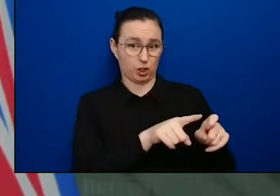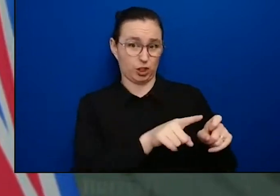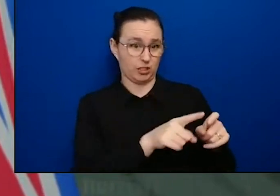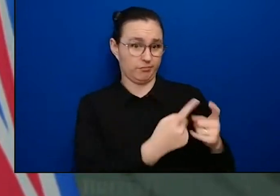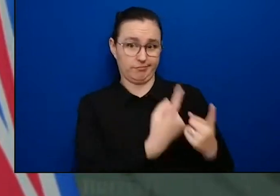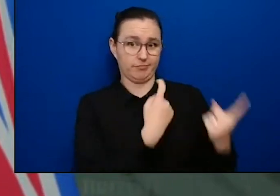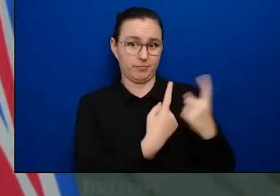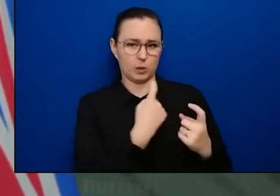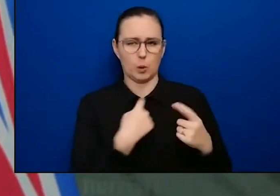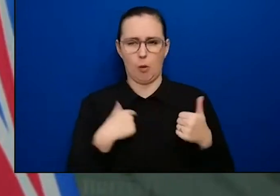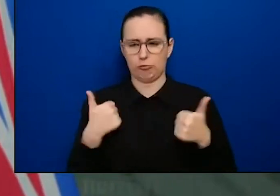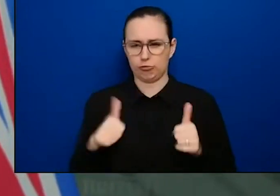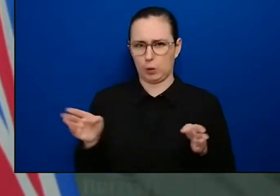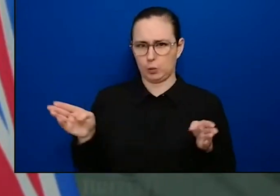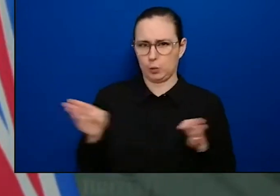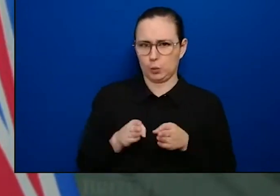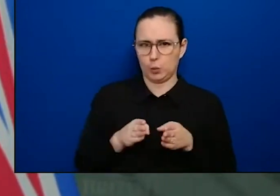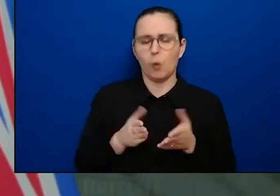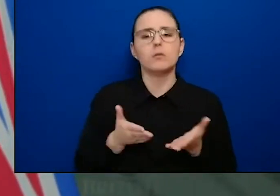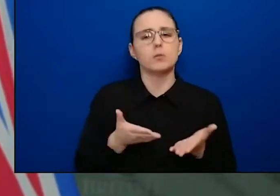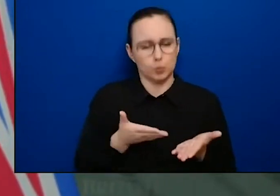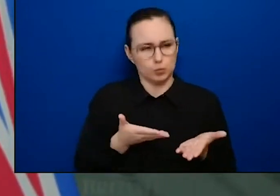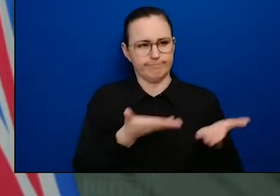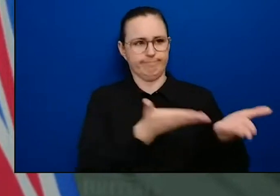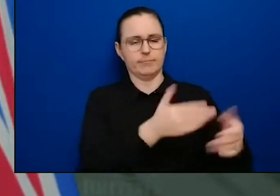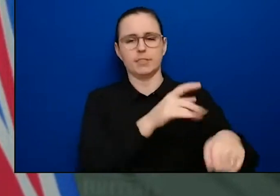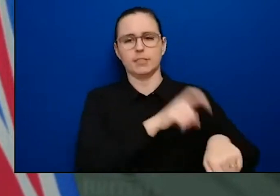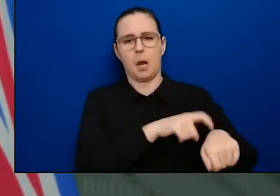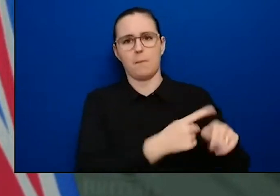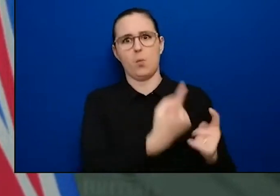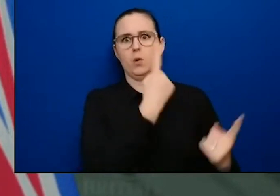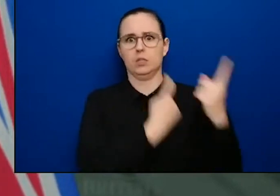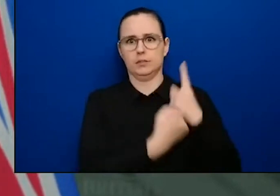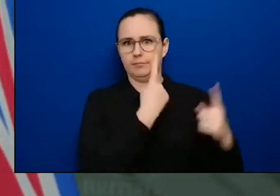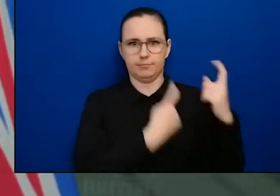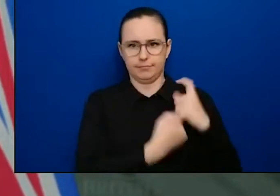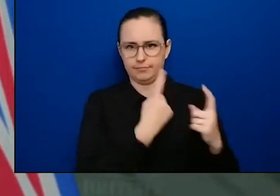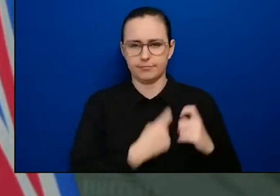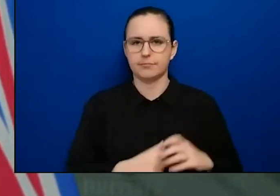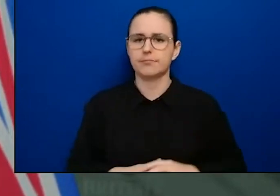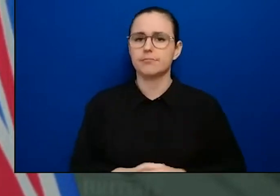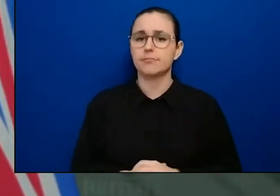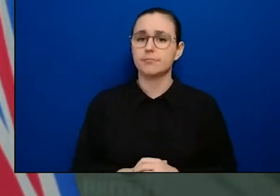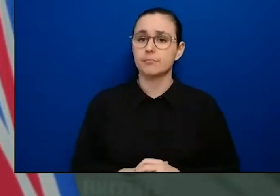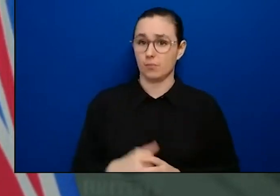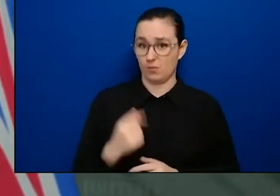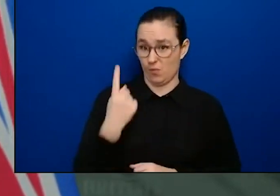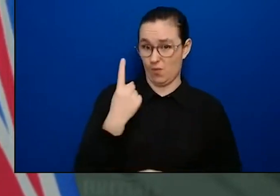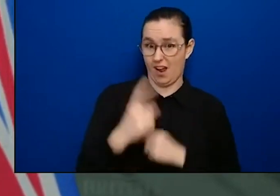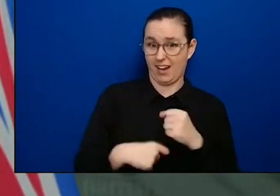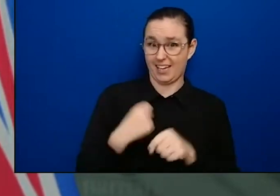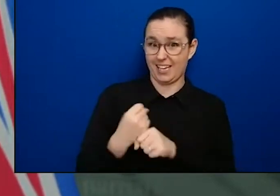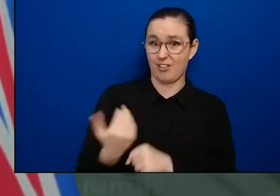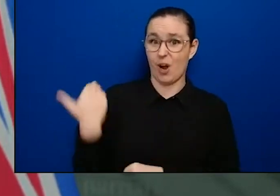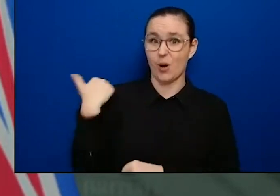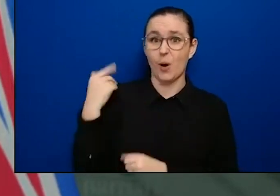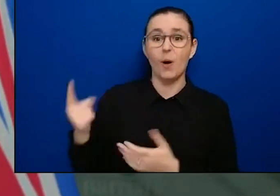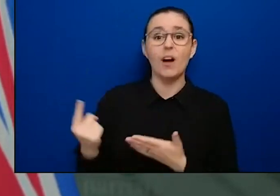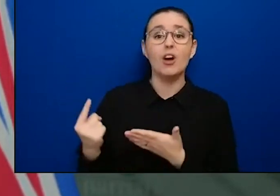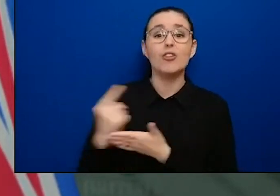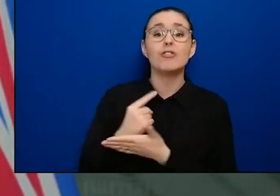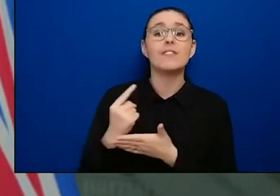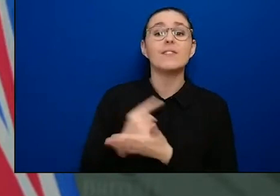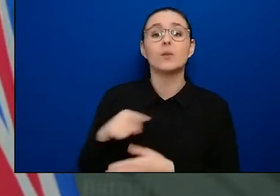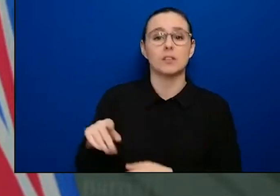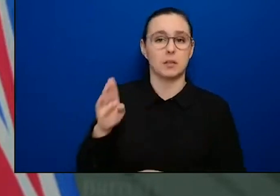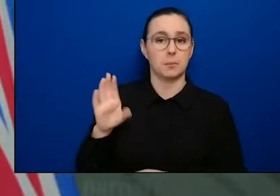Dr. Henry's saying, so I want to give you some time for that. I do want to say that a year ago, the independent review of BC Healthcare, led by Dr. Mary